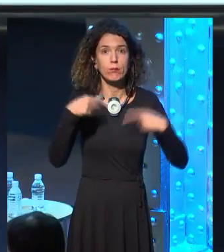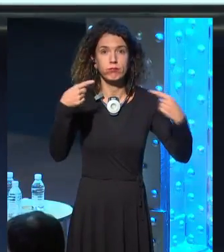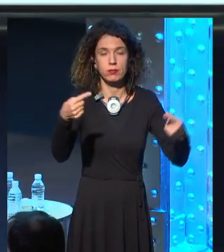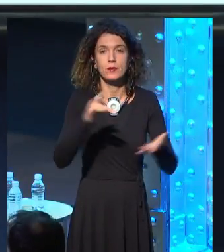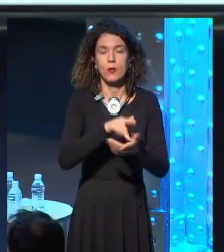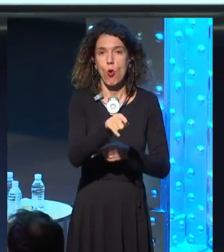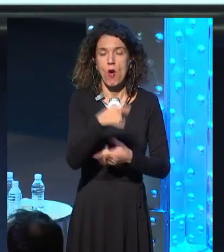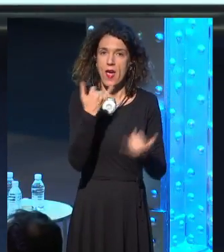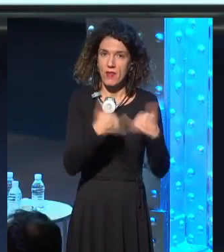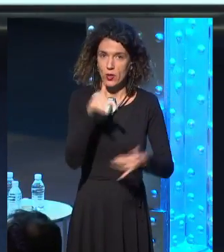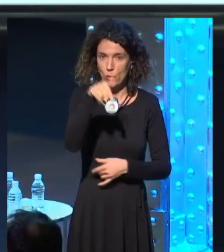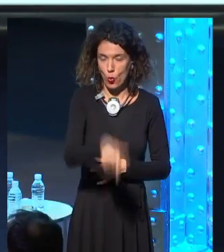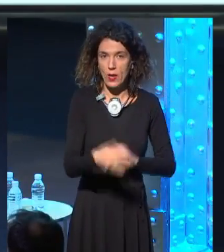phones